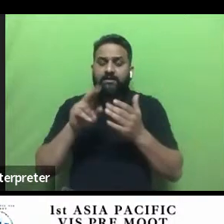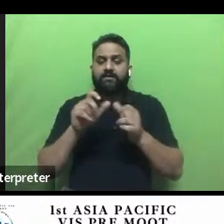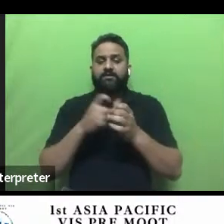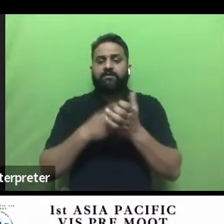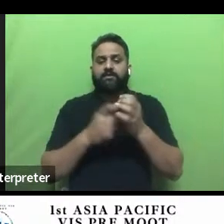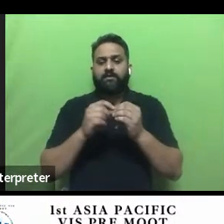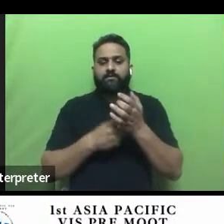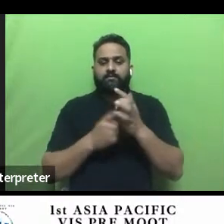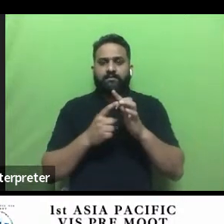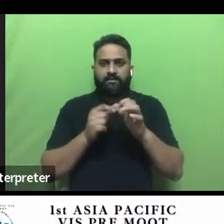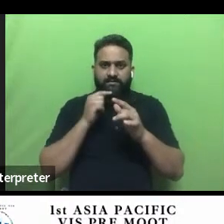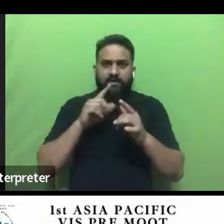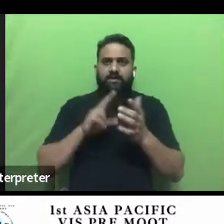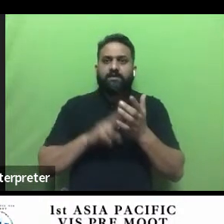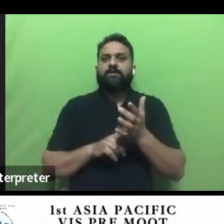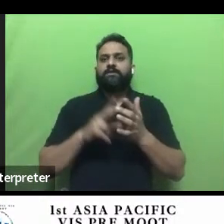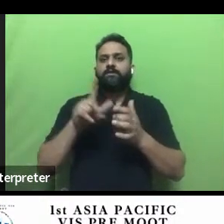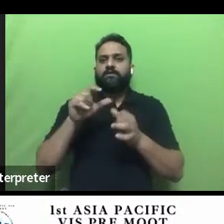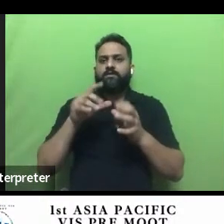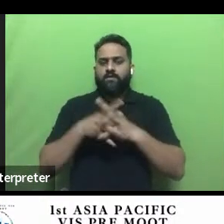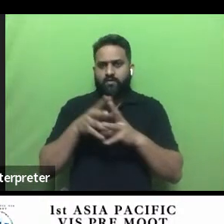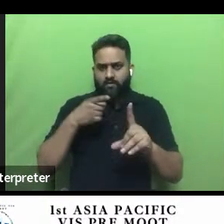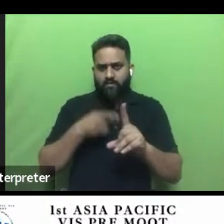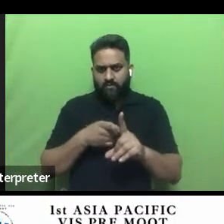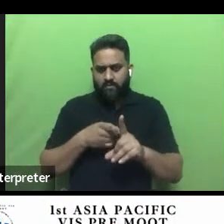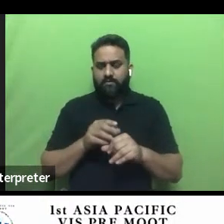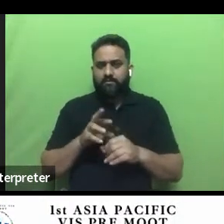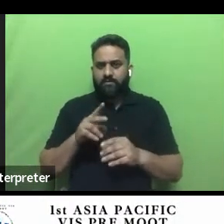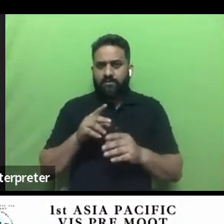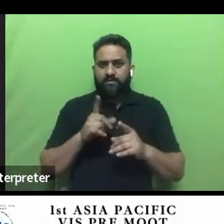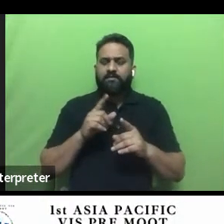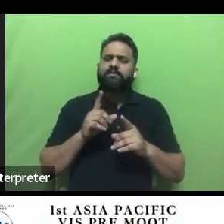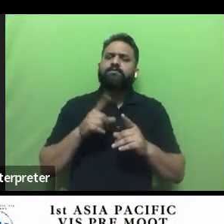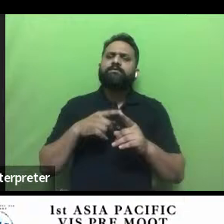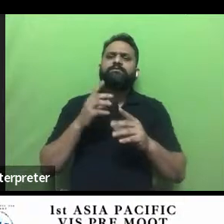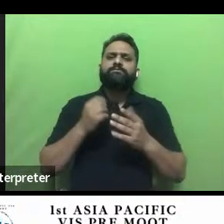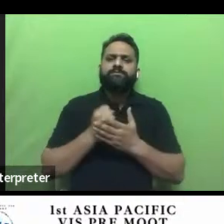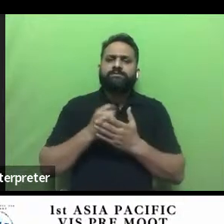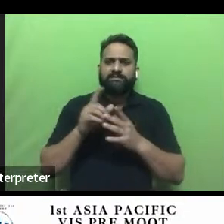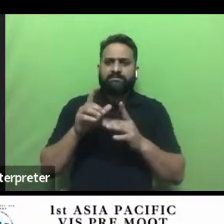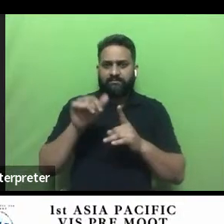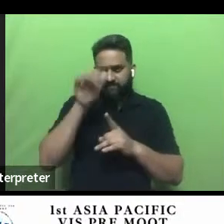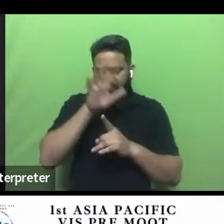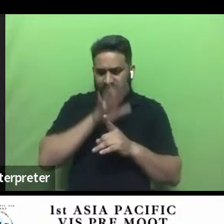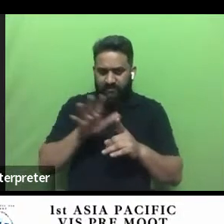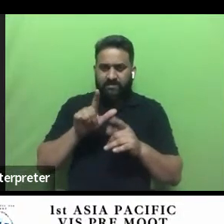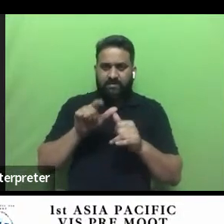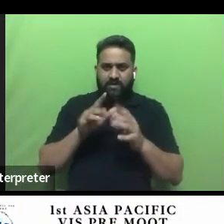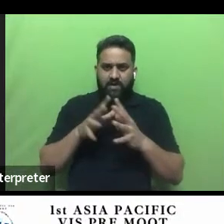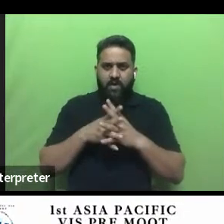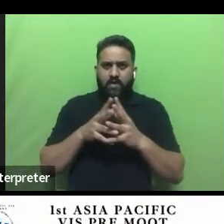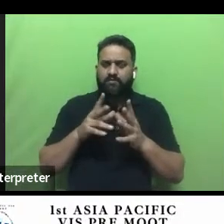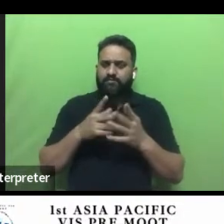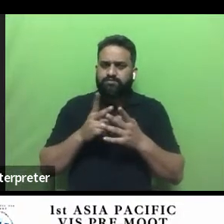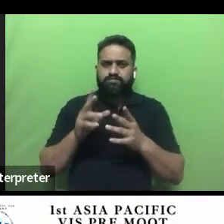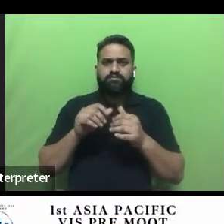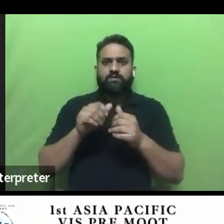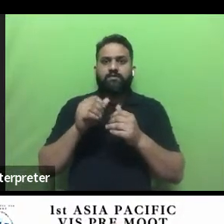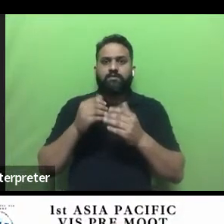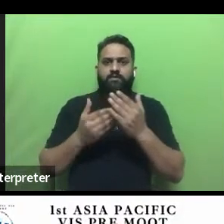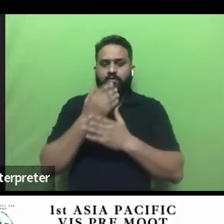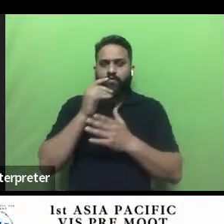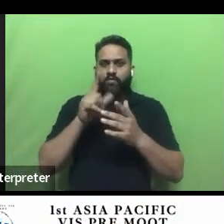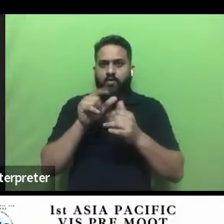the seat, the choice of law rule is enshrined in domestic law. And finally, given the model law's